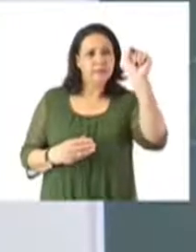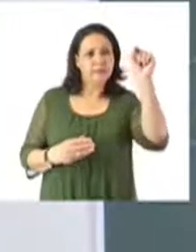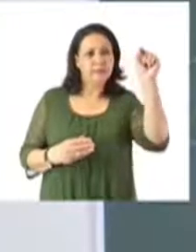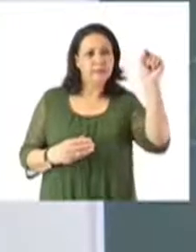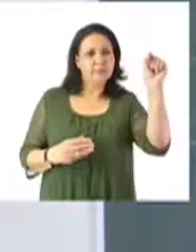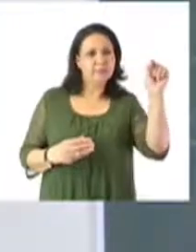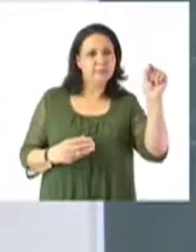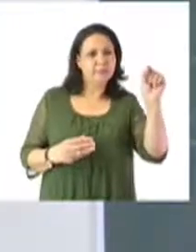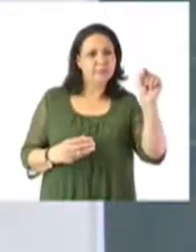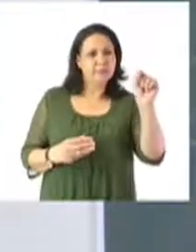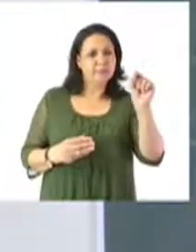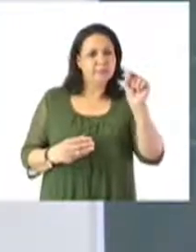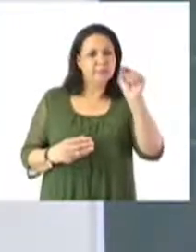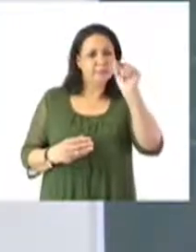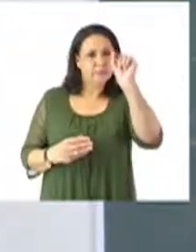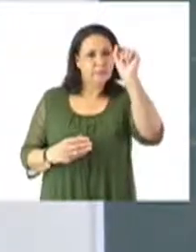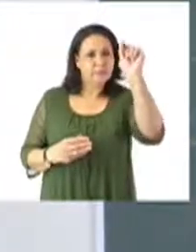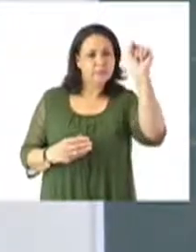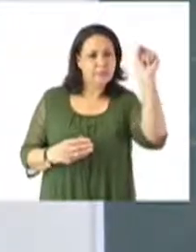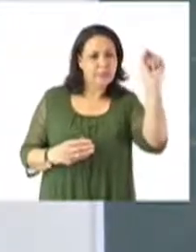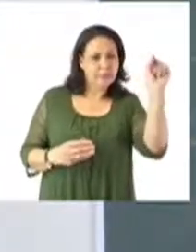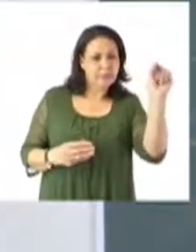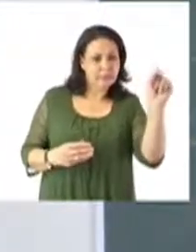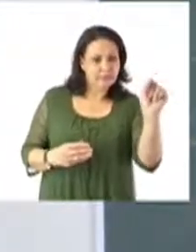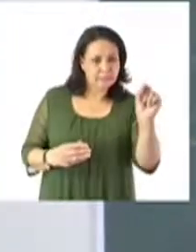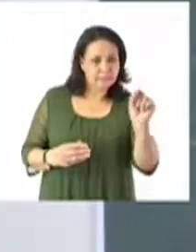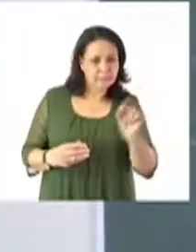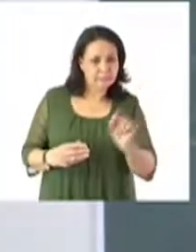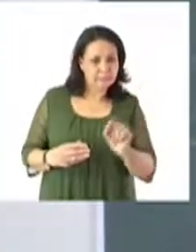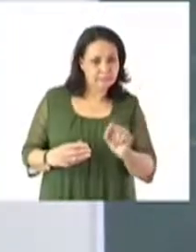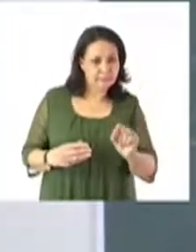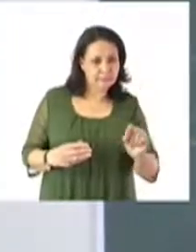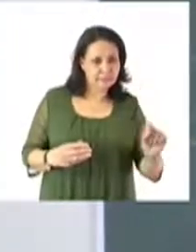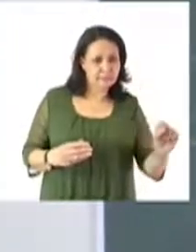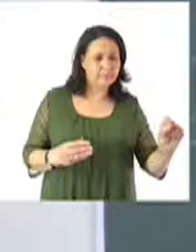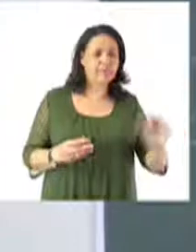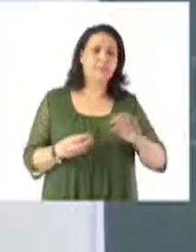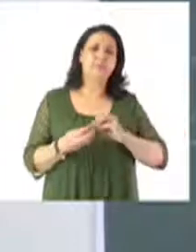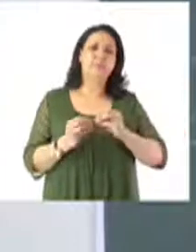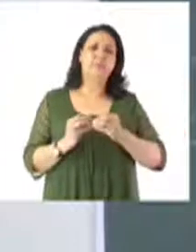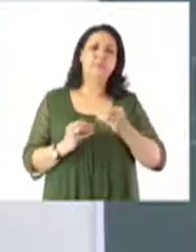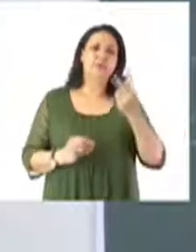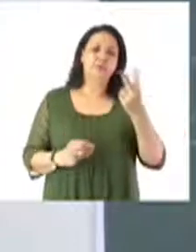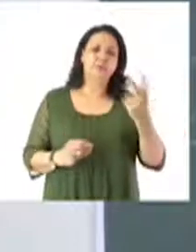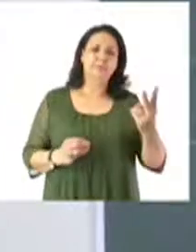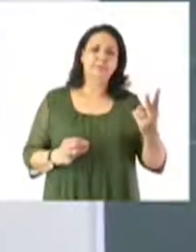dotted lines, I want you to write number 2. And the